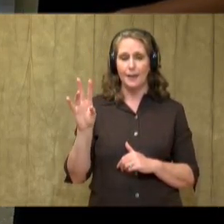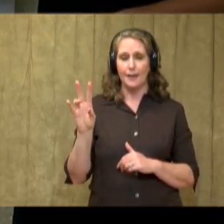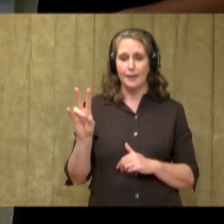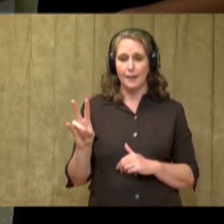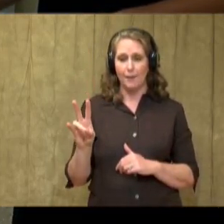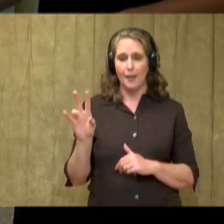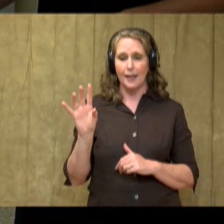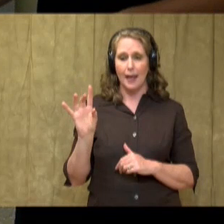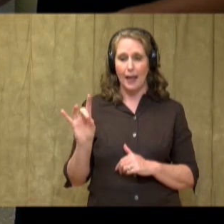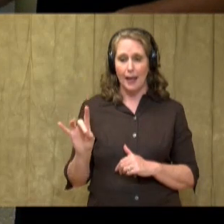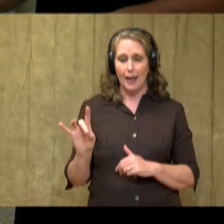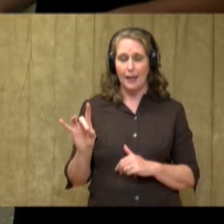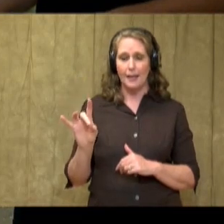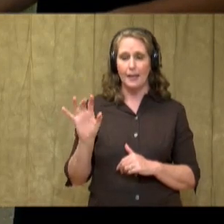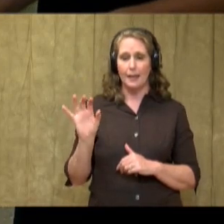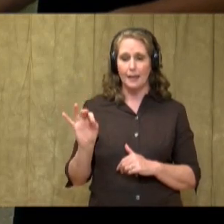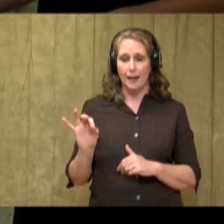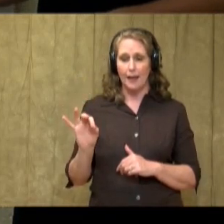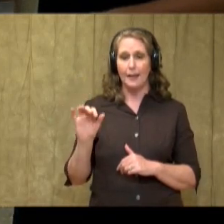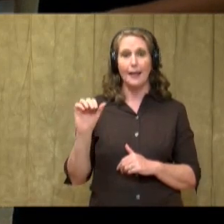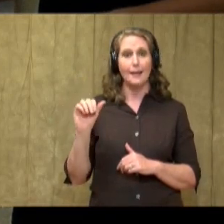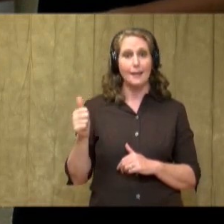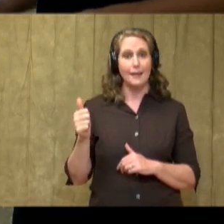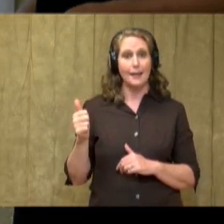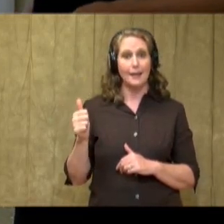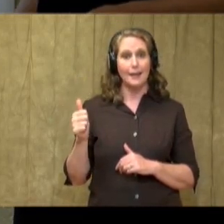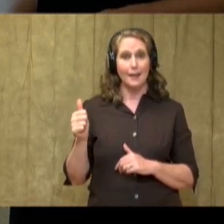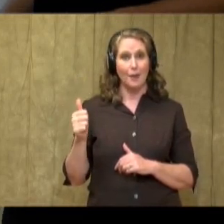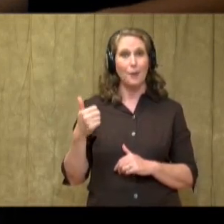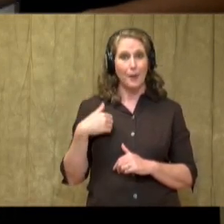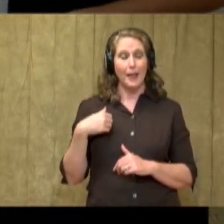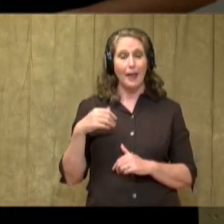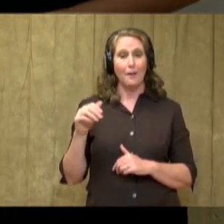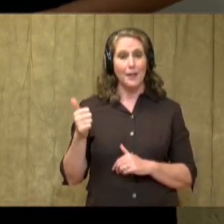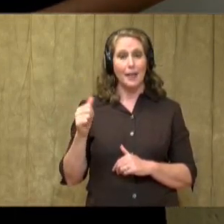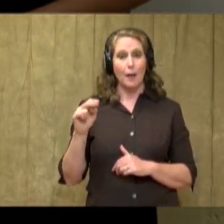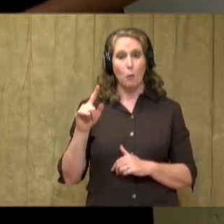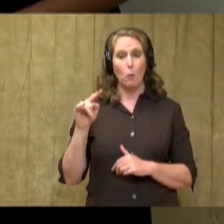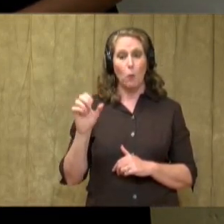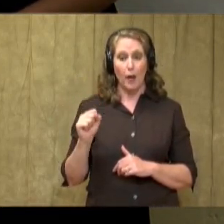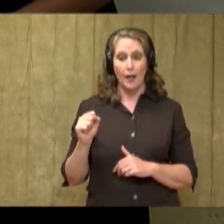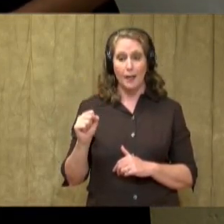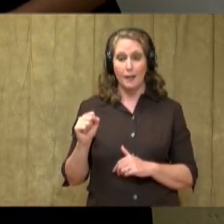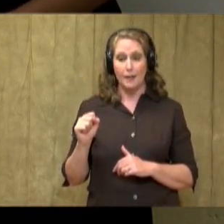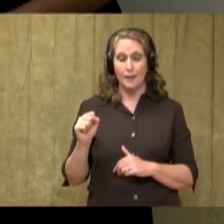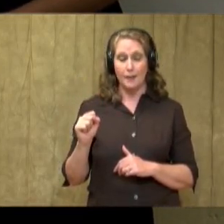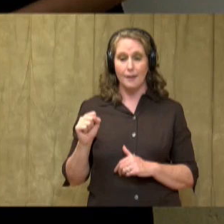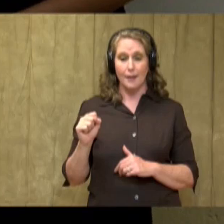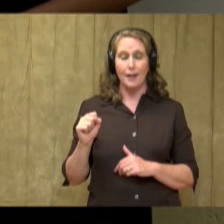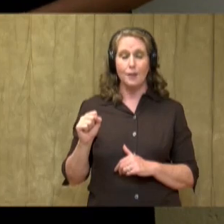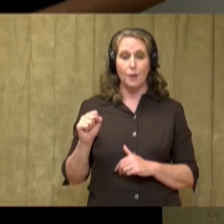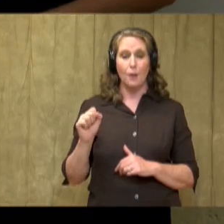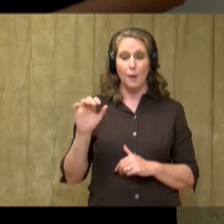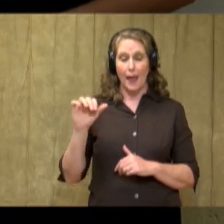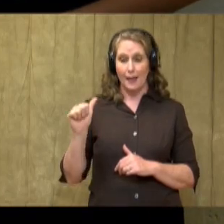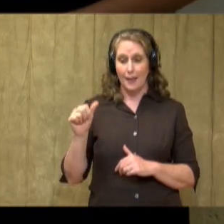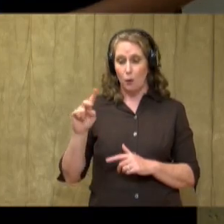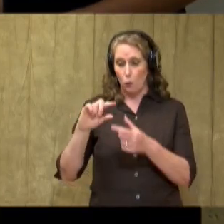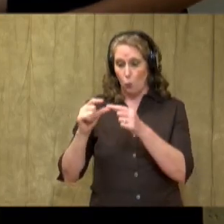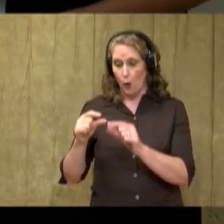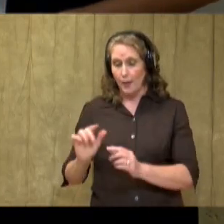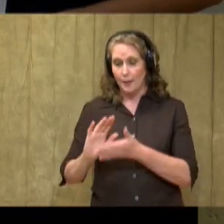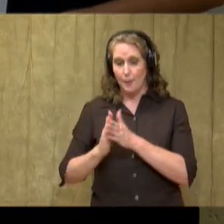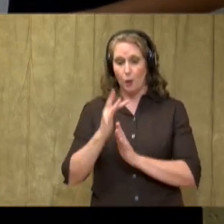6, 7, 8, 9, 10. So I made a whole group.